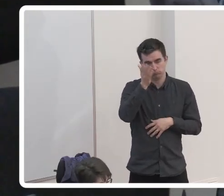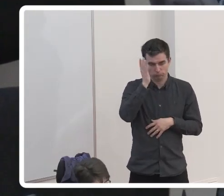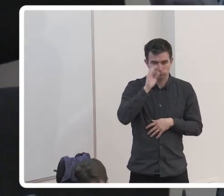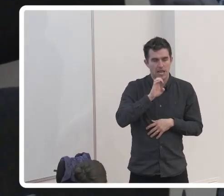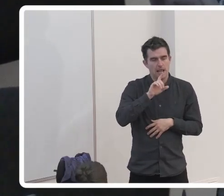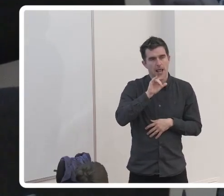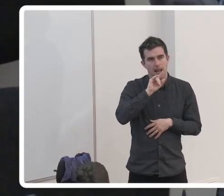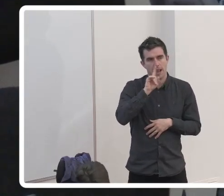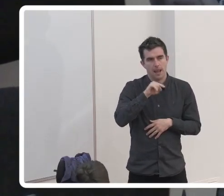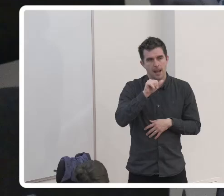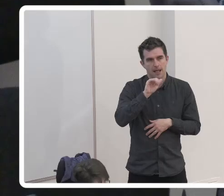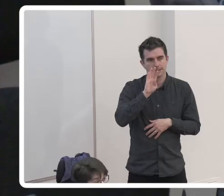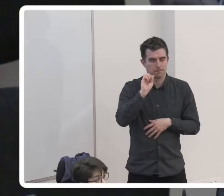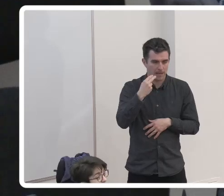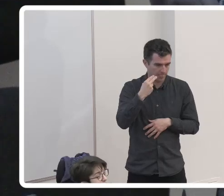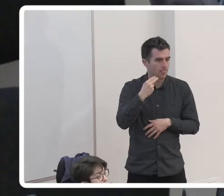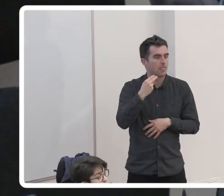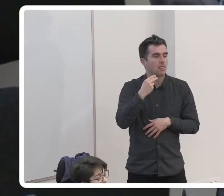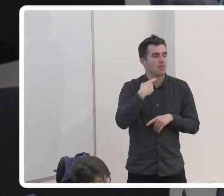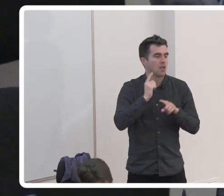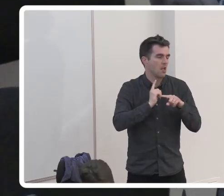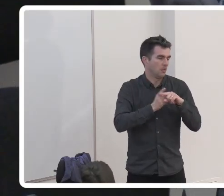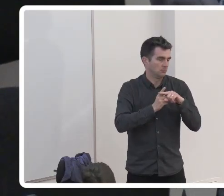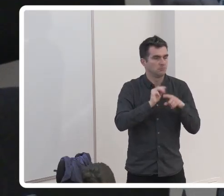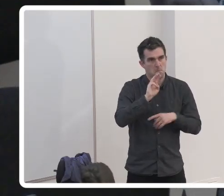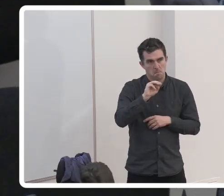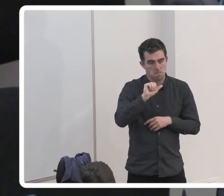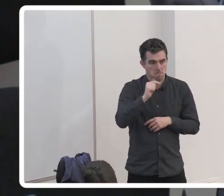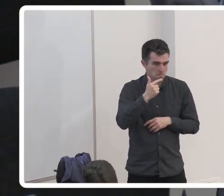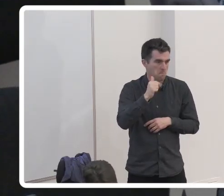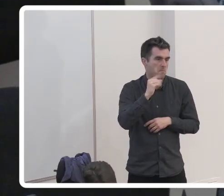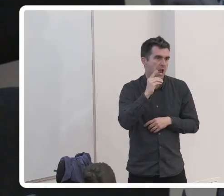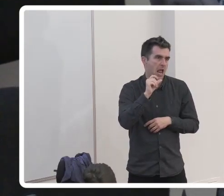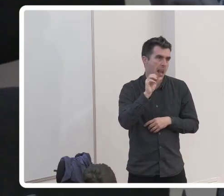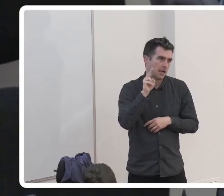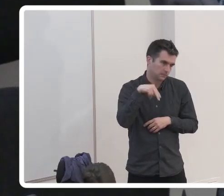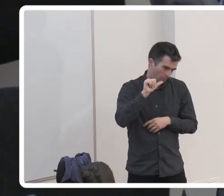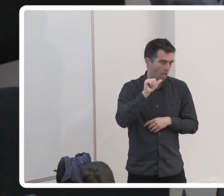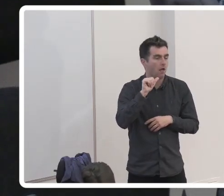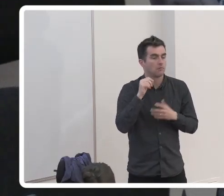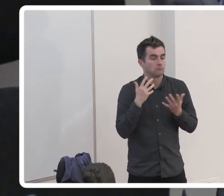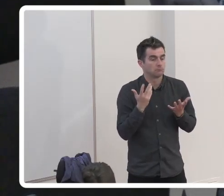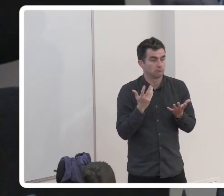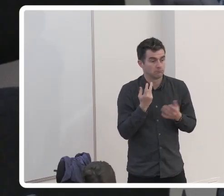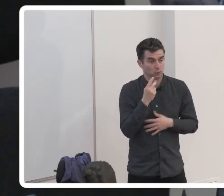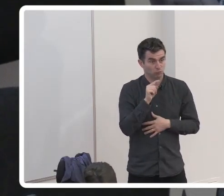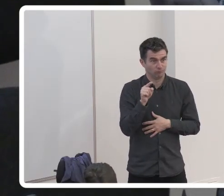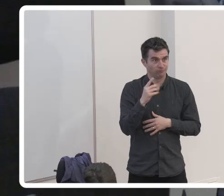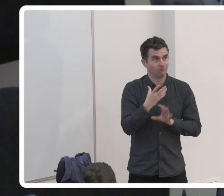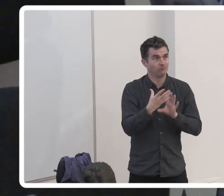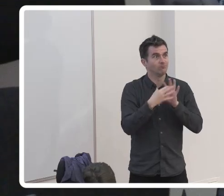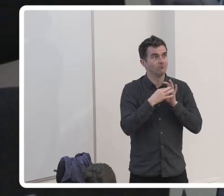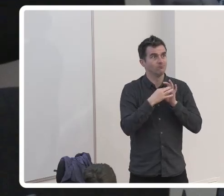online, starting with Sanada, and I'm just going to read out her bio. So Sanada says, my name is